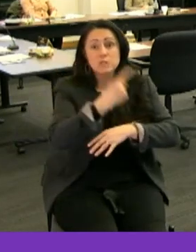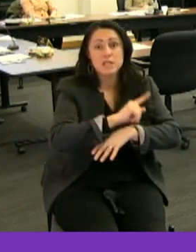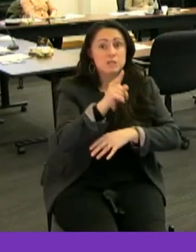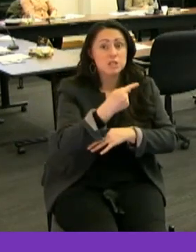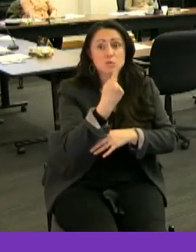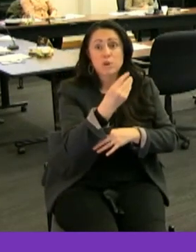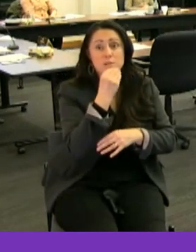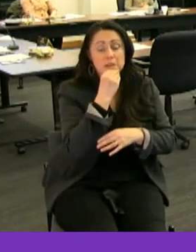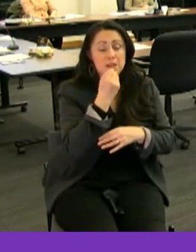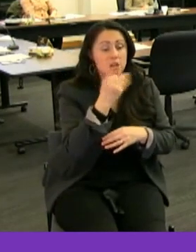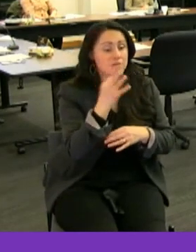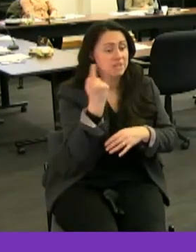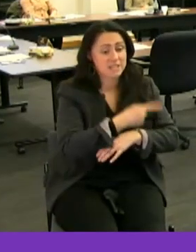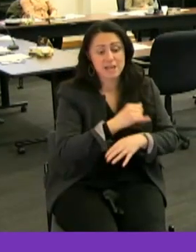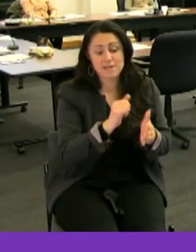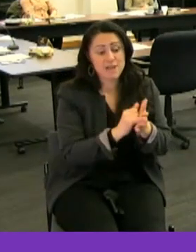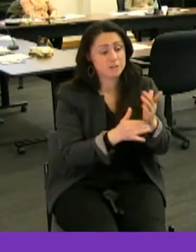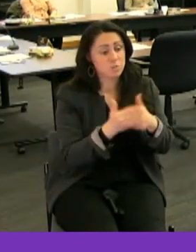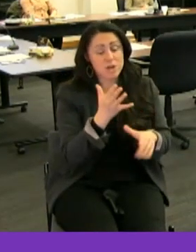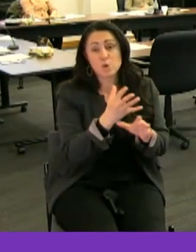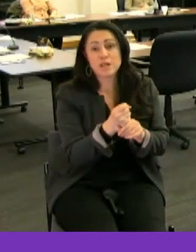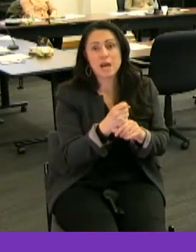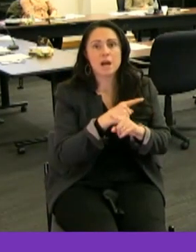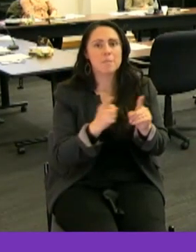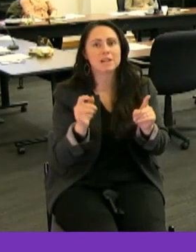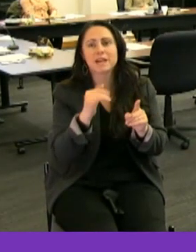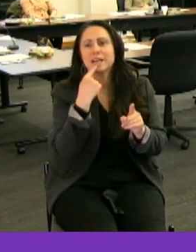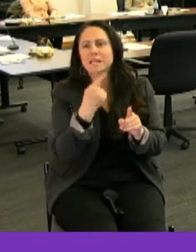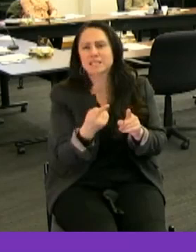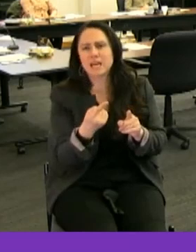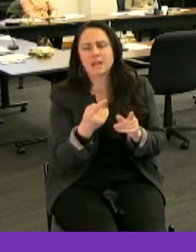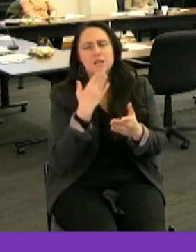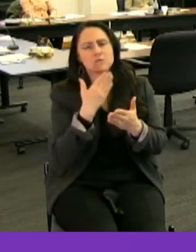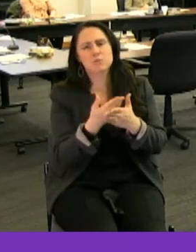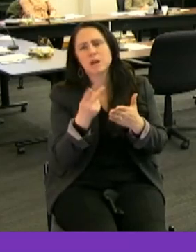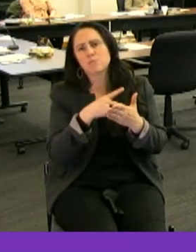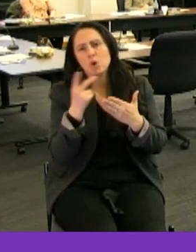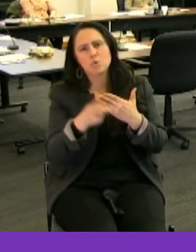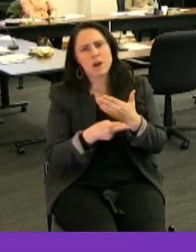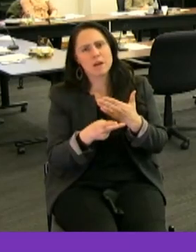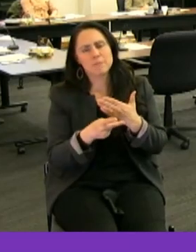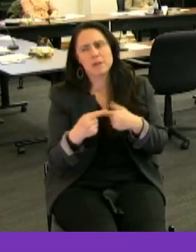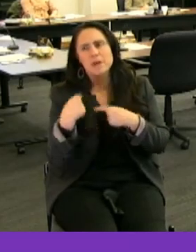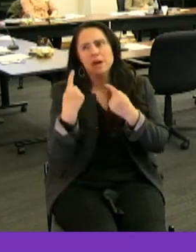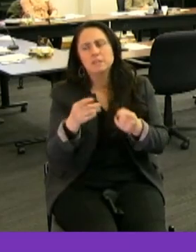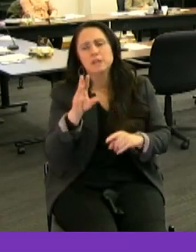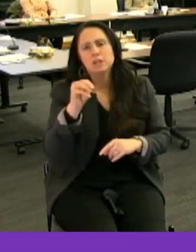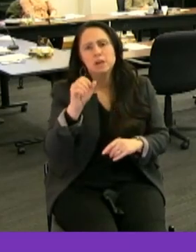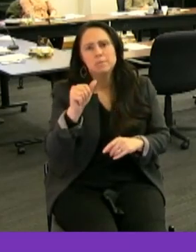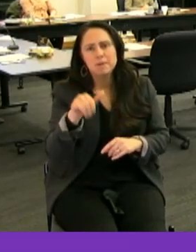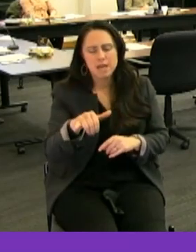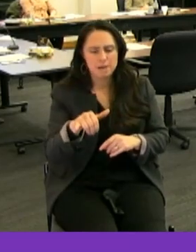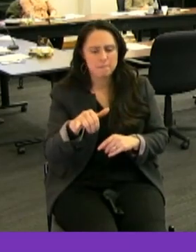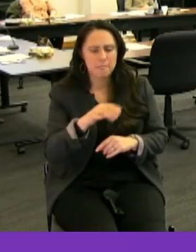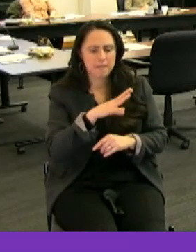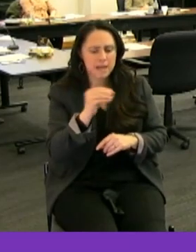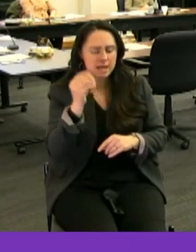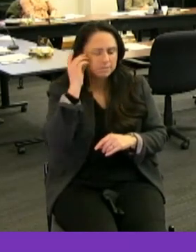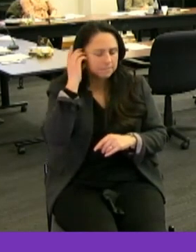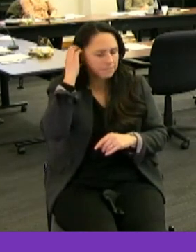a meal of the day, and that's the meal you go with. But like I said, it's a great program going up until May.